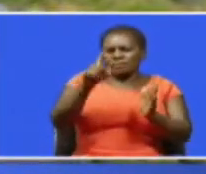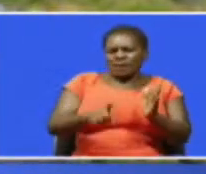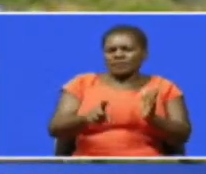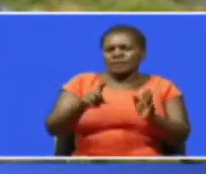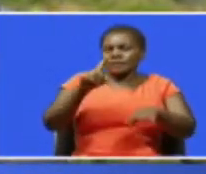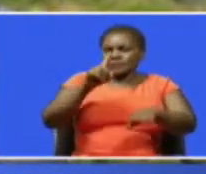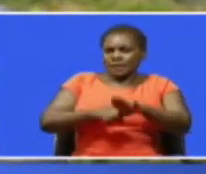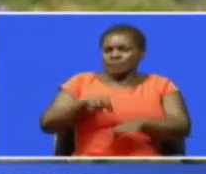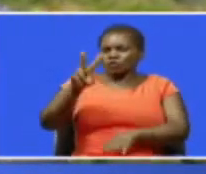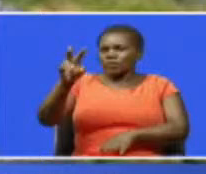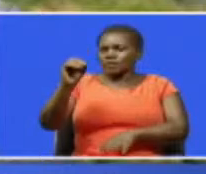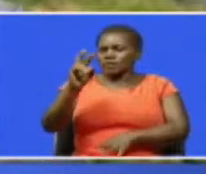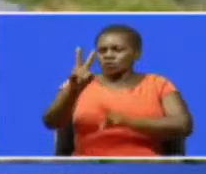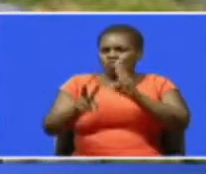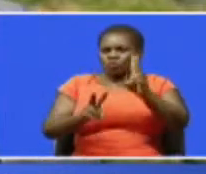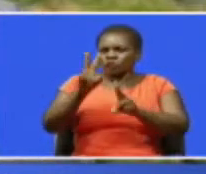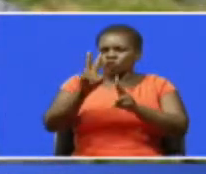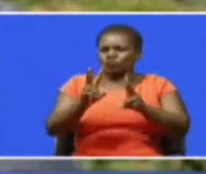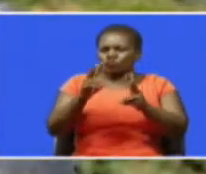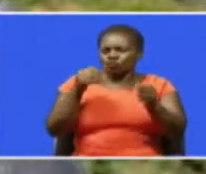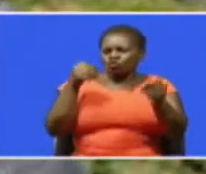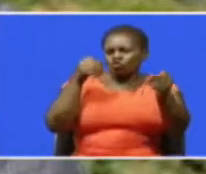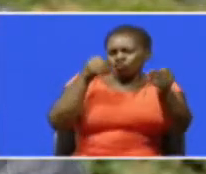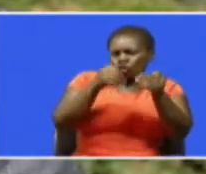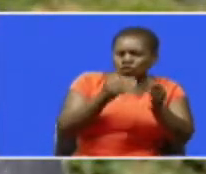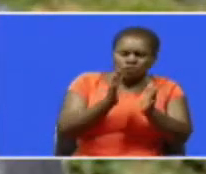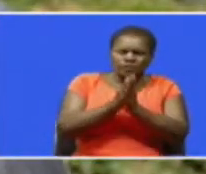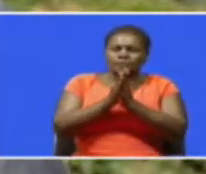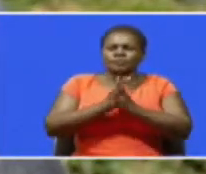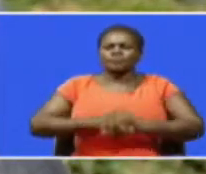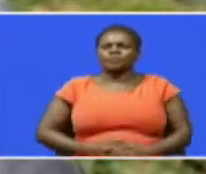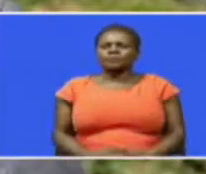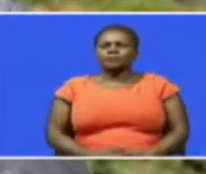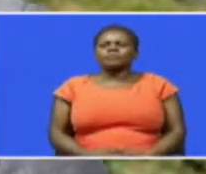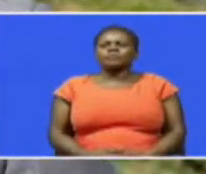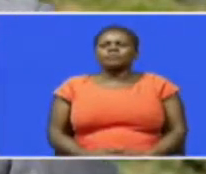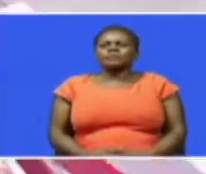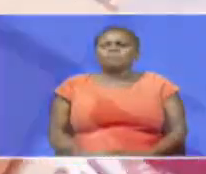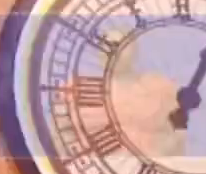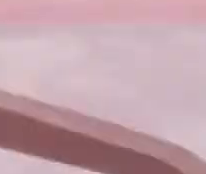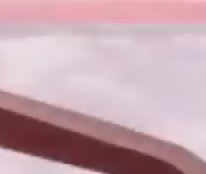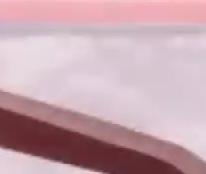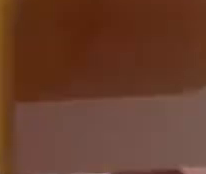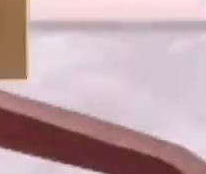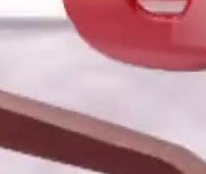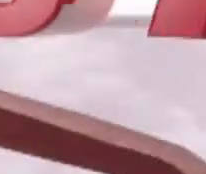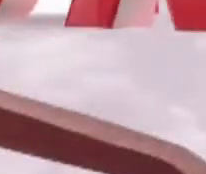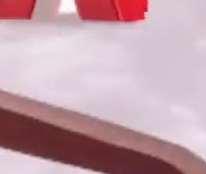2022 political drumbeats intensify. Murimi Mwangi, KTN News, in Nairobi.